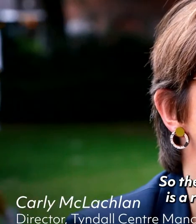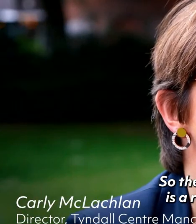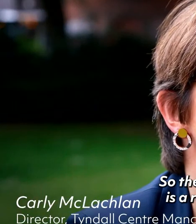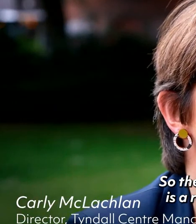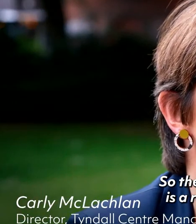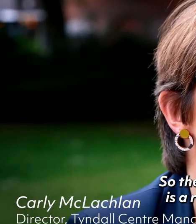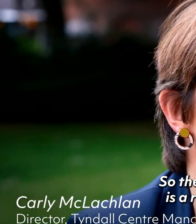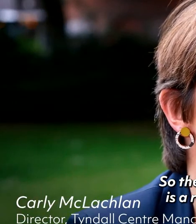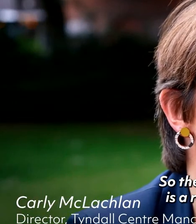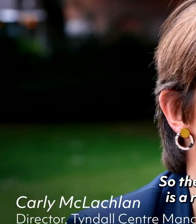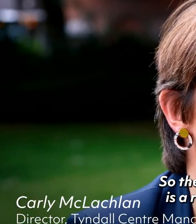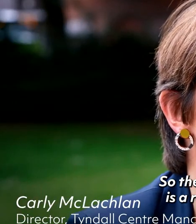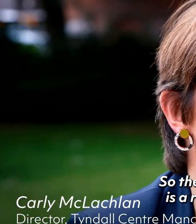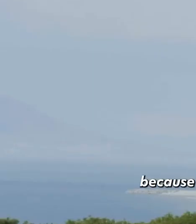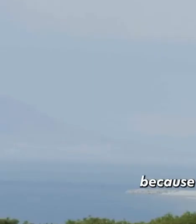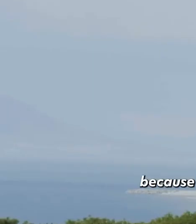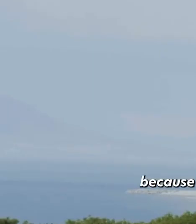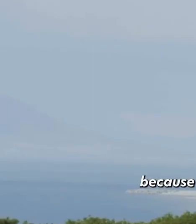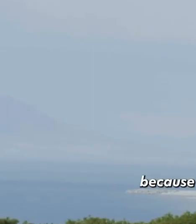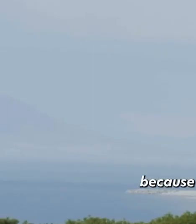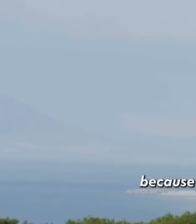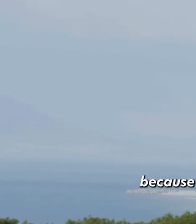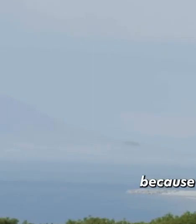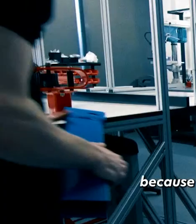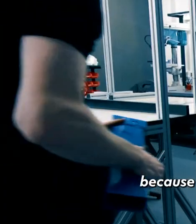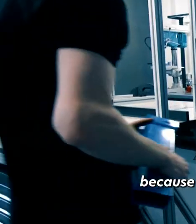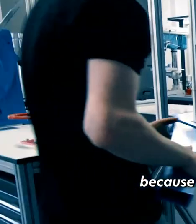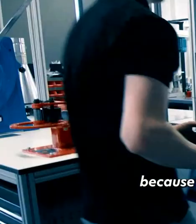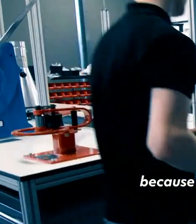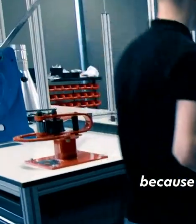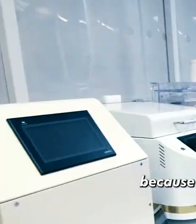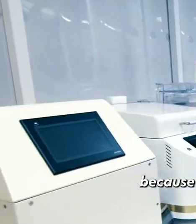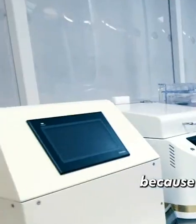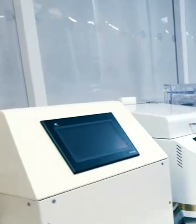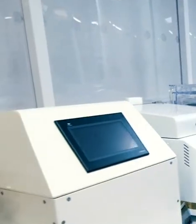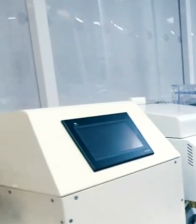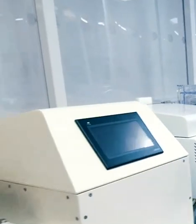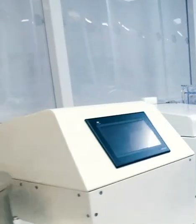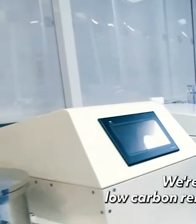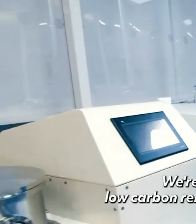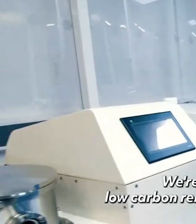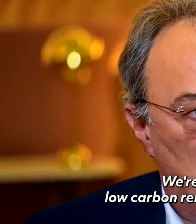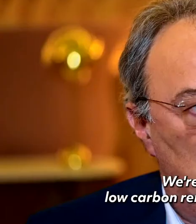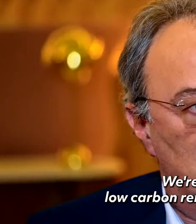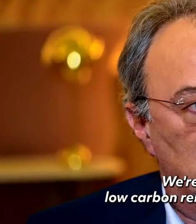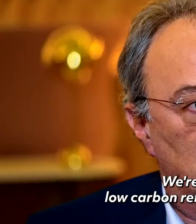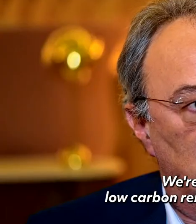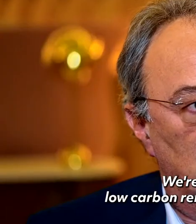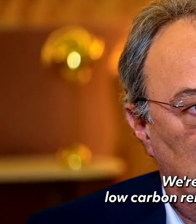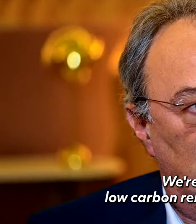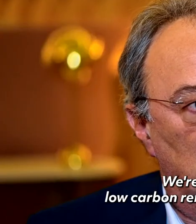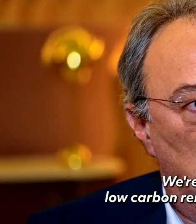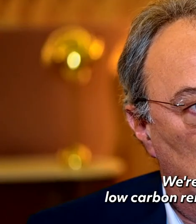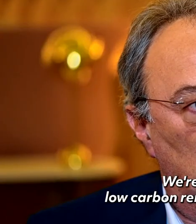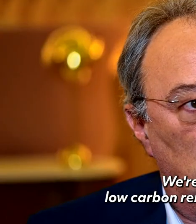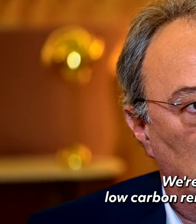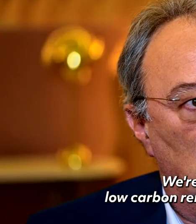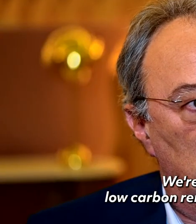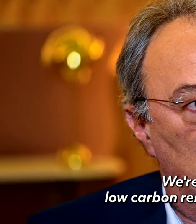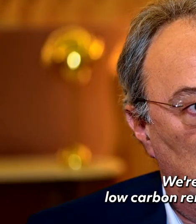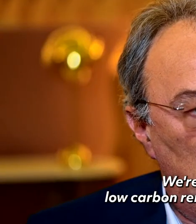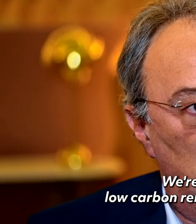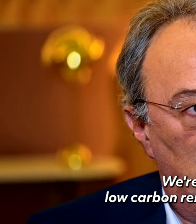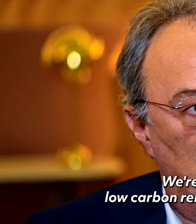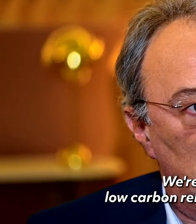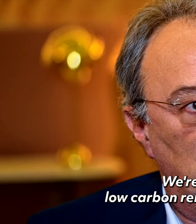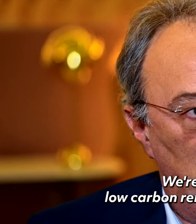Innovation Agency is a really exciting development because it's bringing together partners from across the city. We're also trying to deliver more